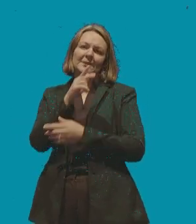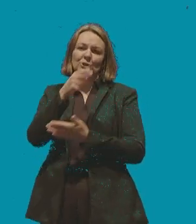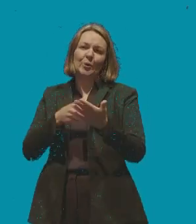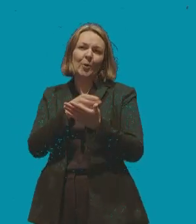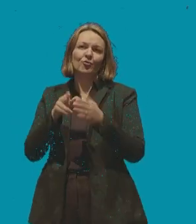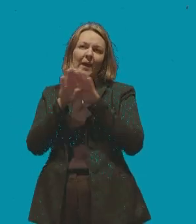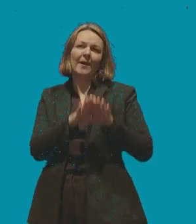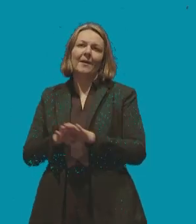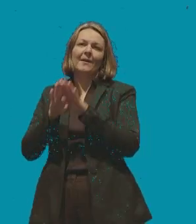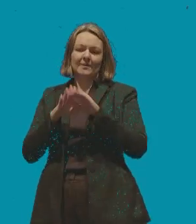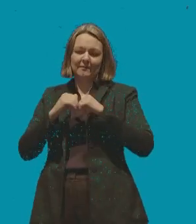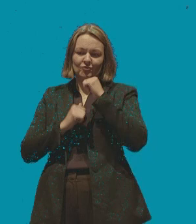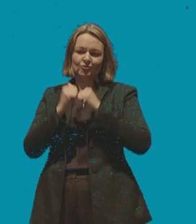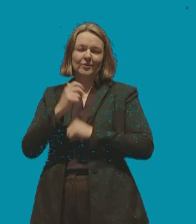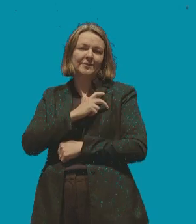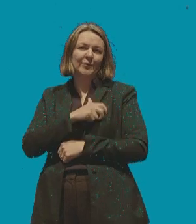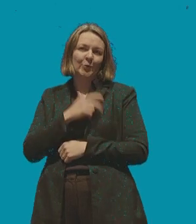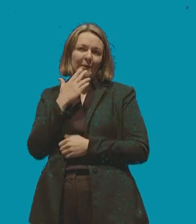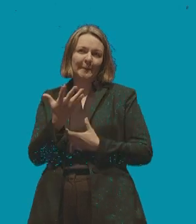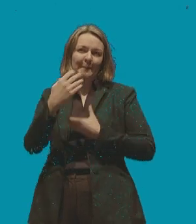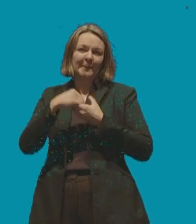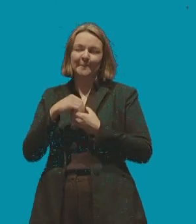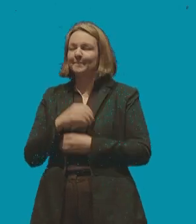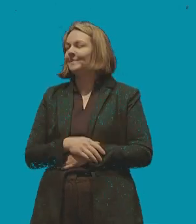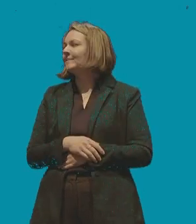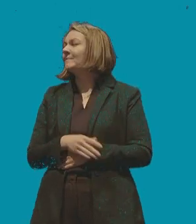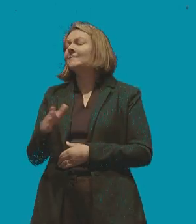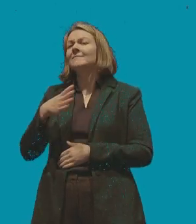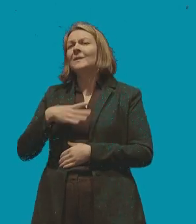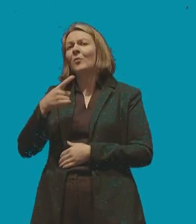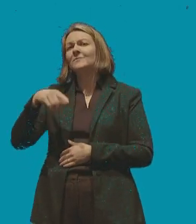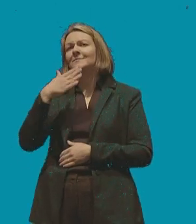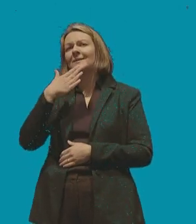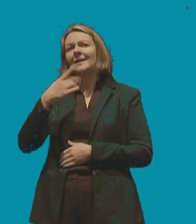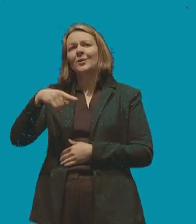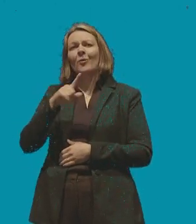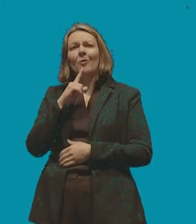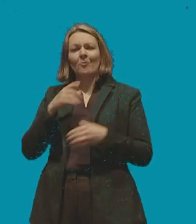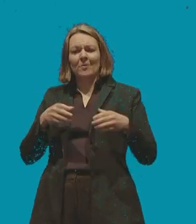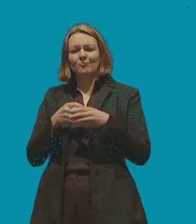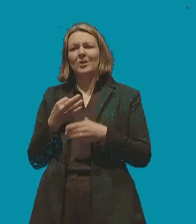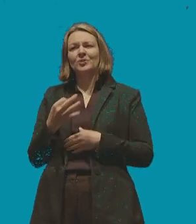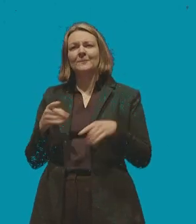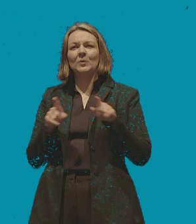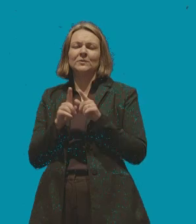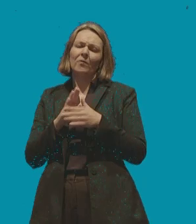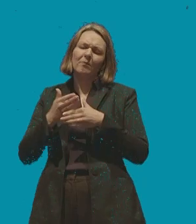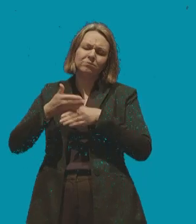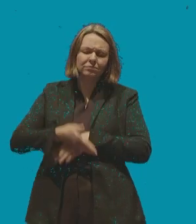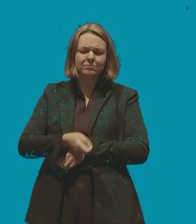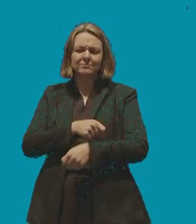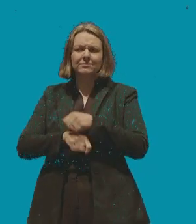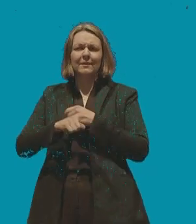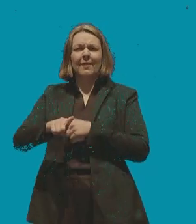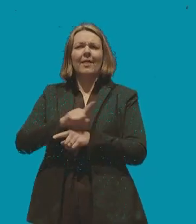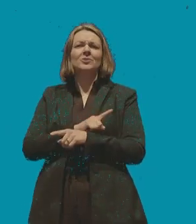union's structures. I want to thank you all and our branch reps for all your hard work over the last year. It's